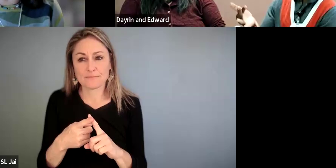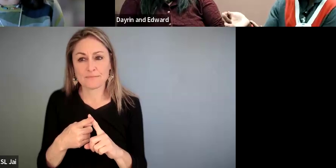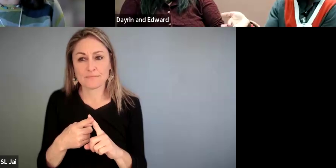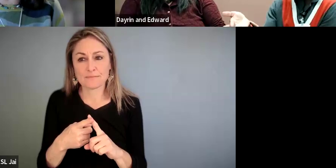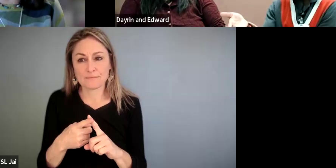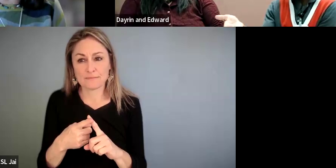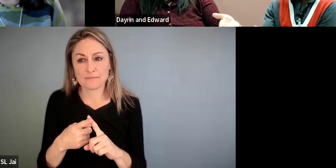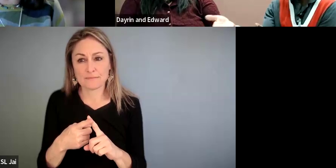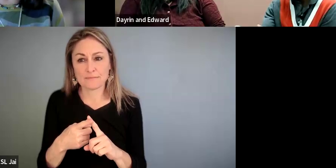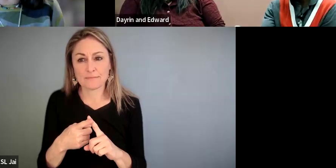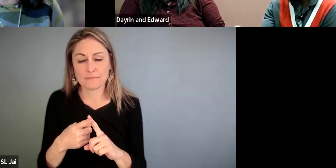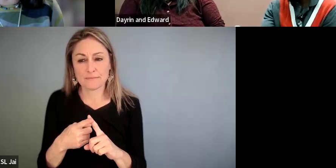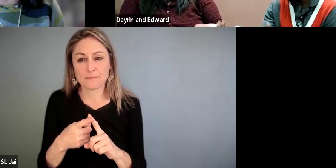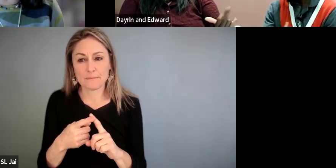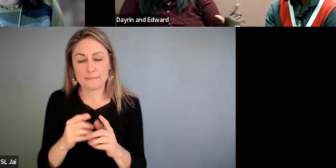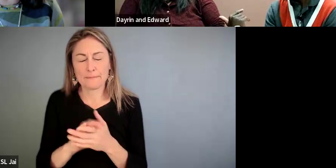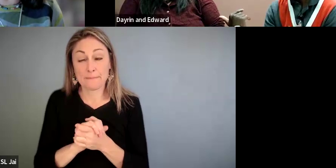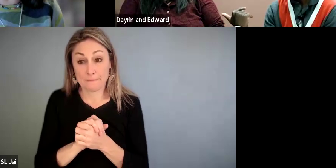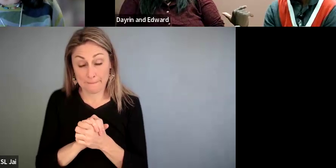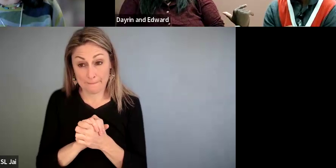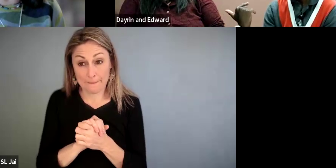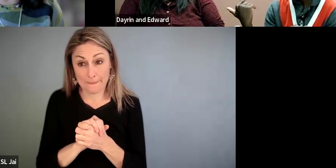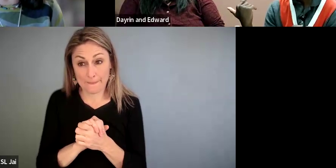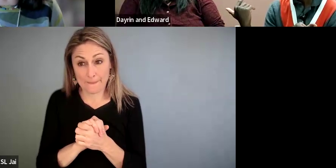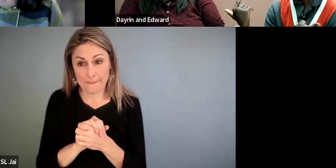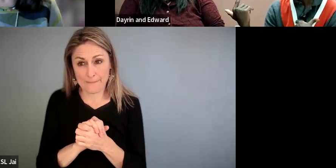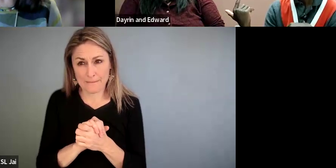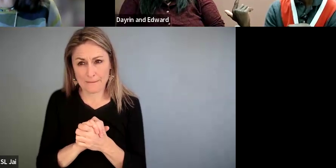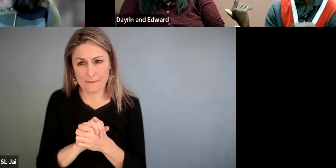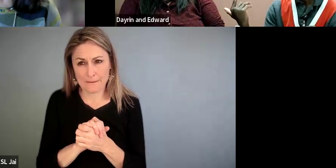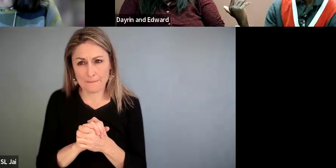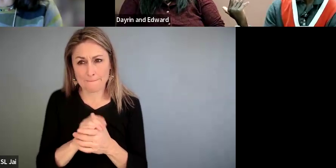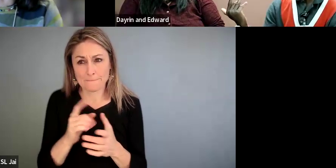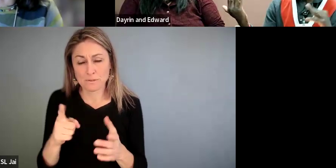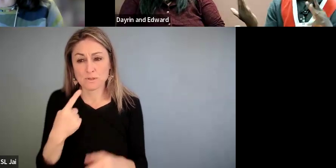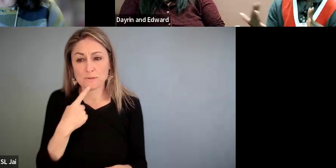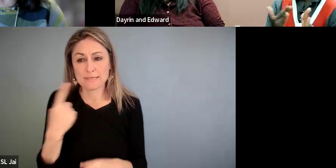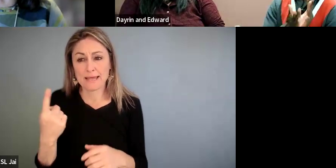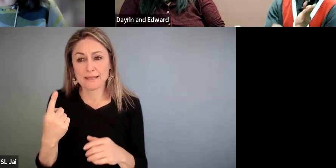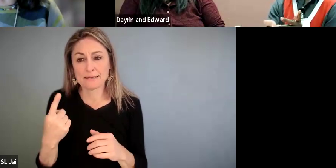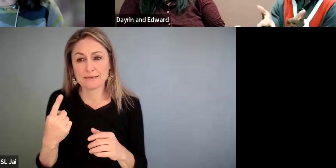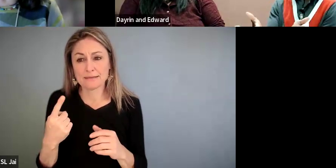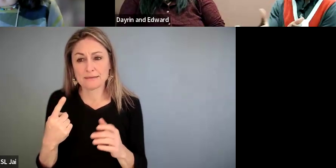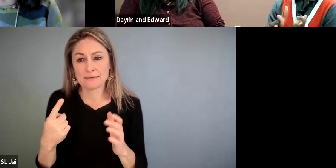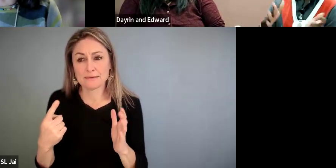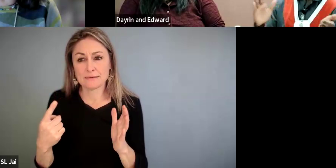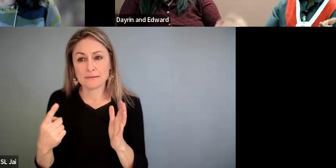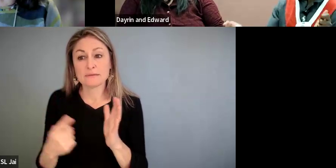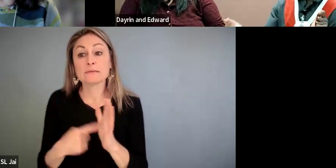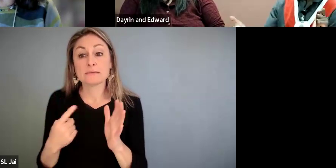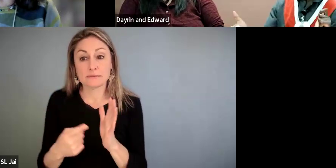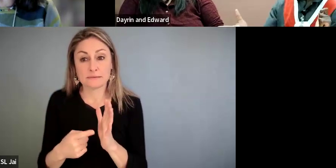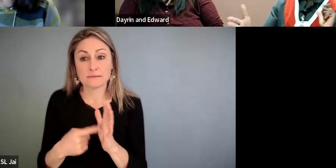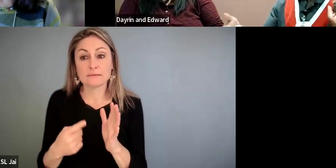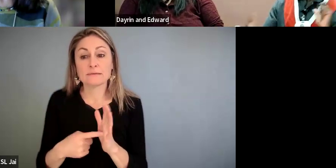well. And like you said, sometimes the